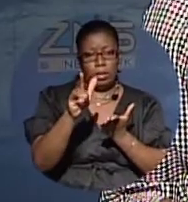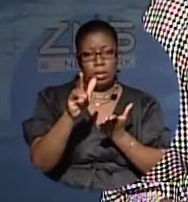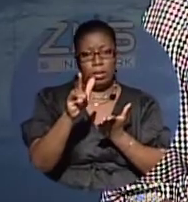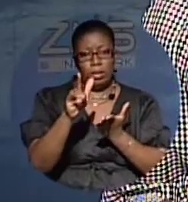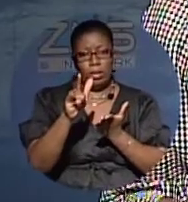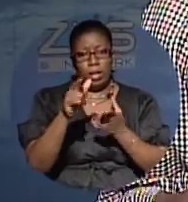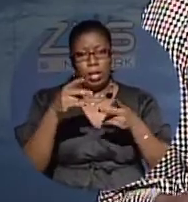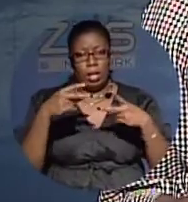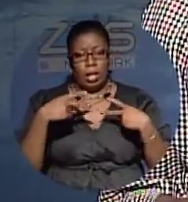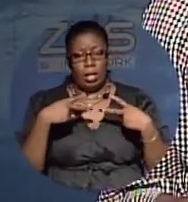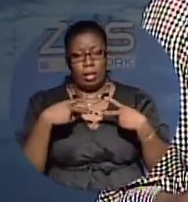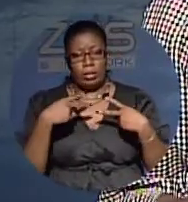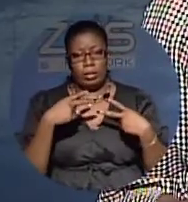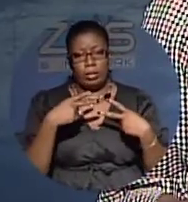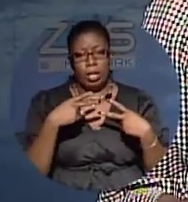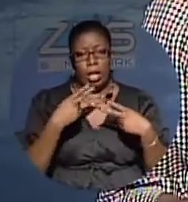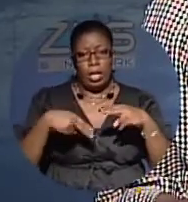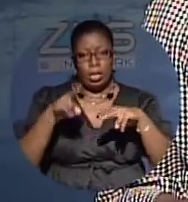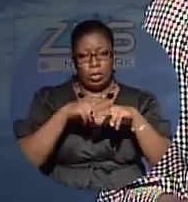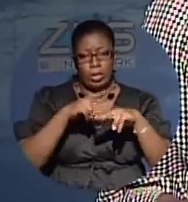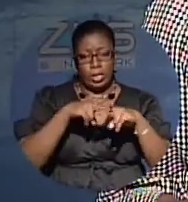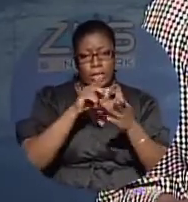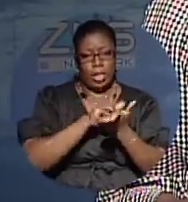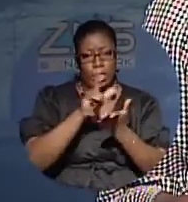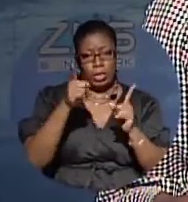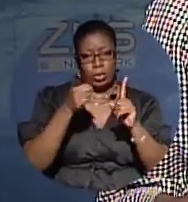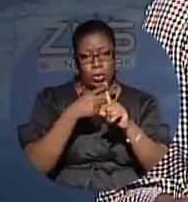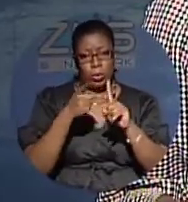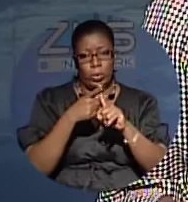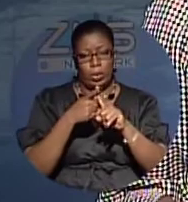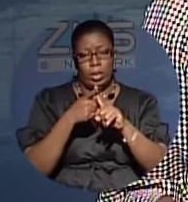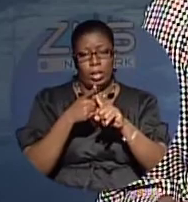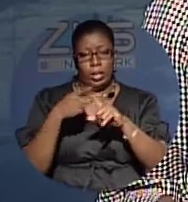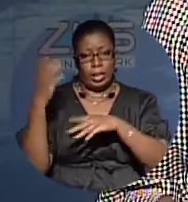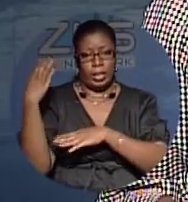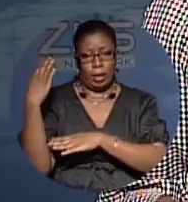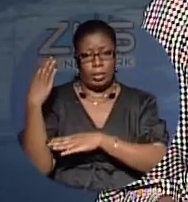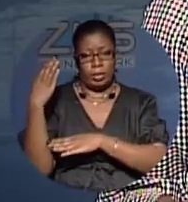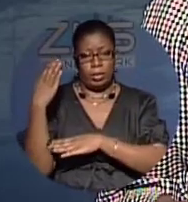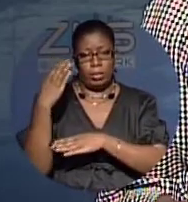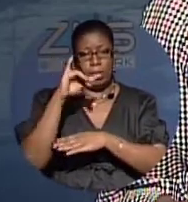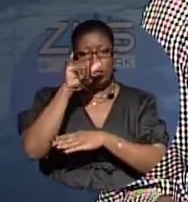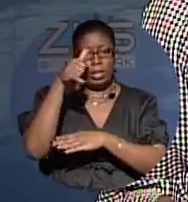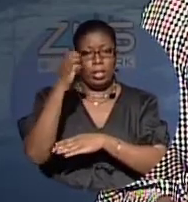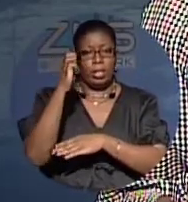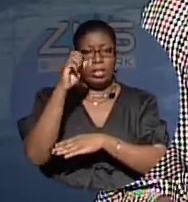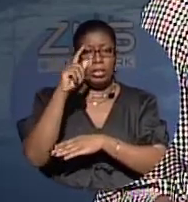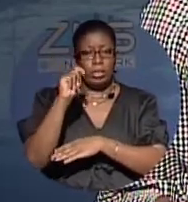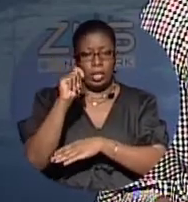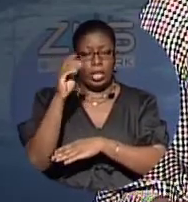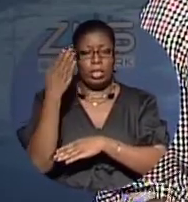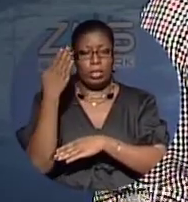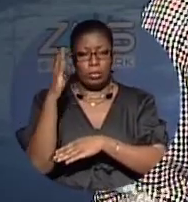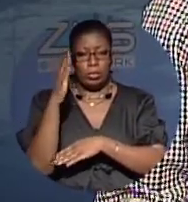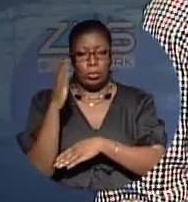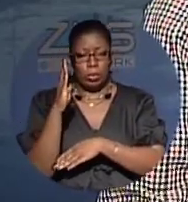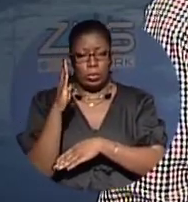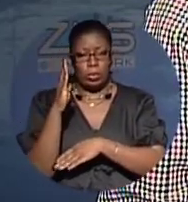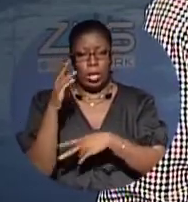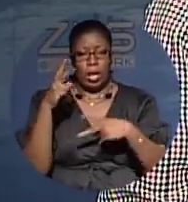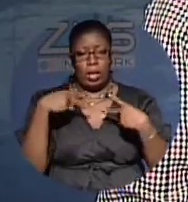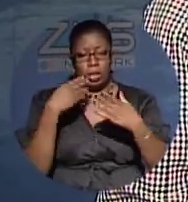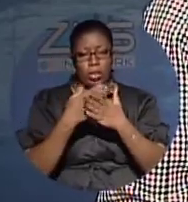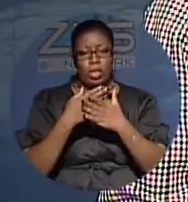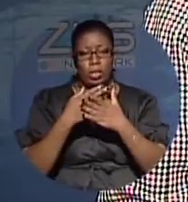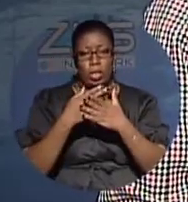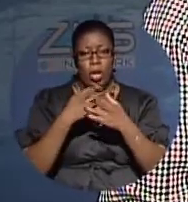economy by increasing airlift to the capital. Today, JetBlue made good on its promise of expanding its service. The relationship with the Bahamas